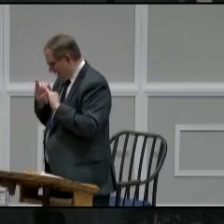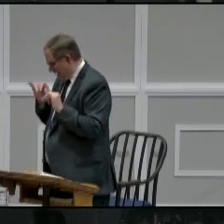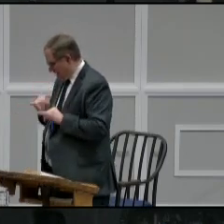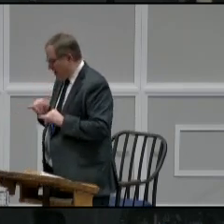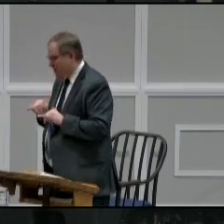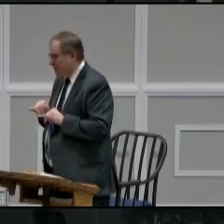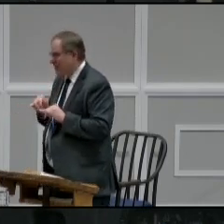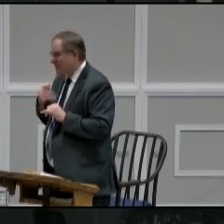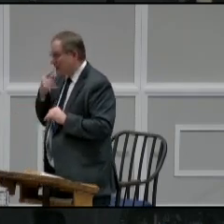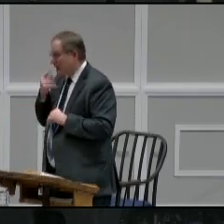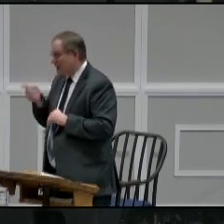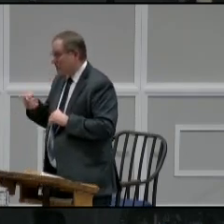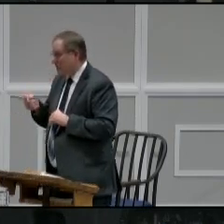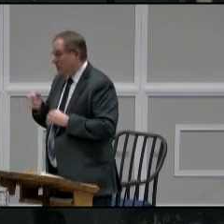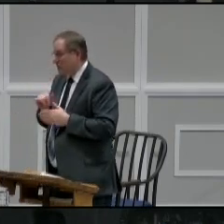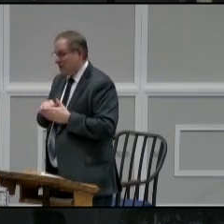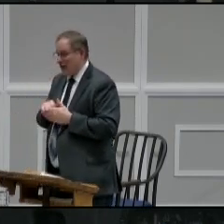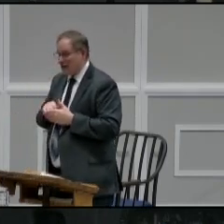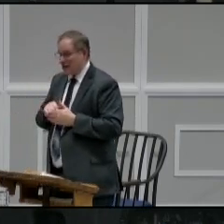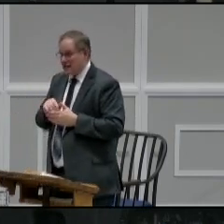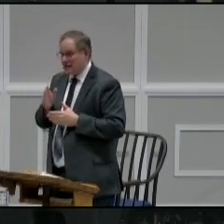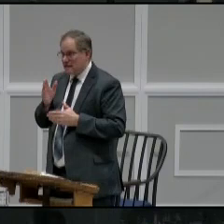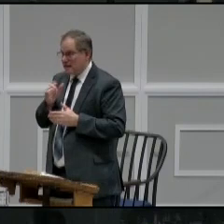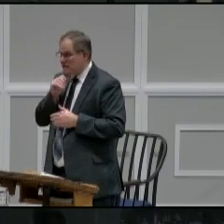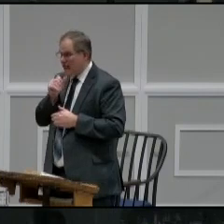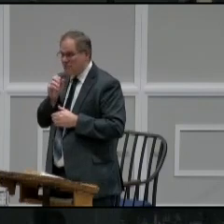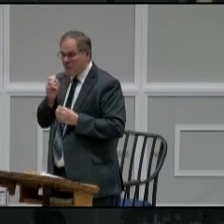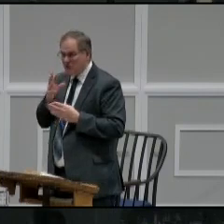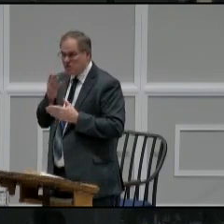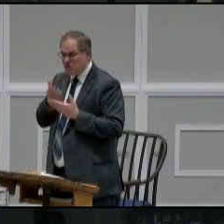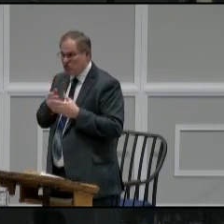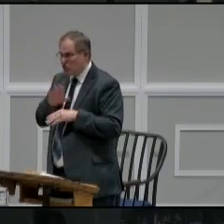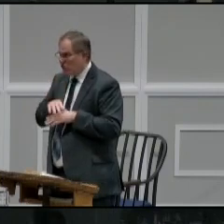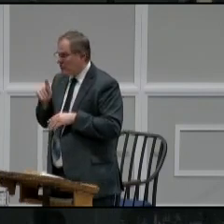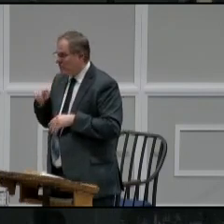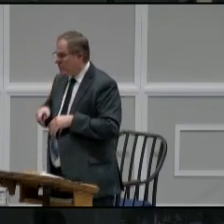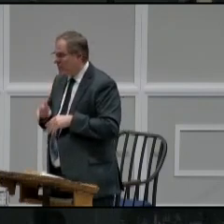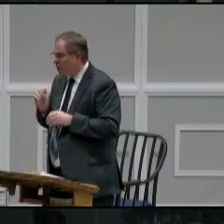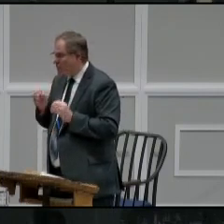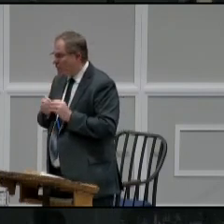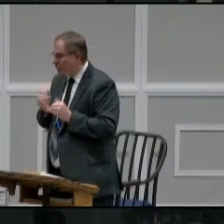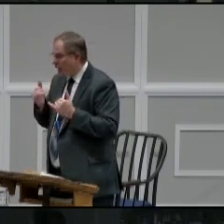Can I tell you that there's about zero good godliness on there anyway?